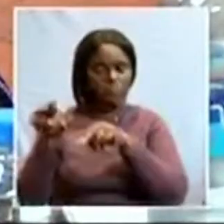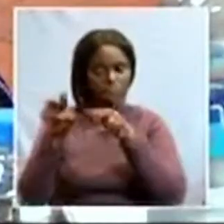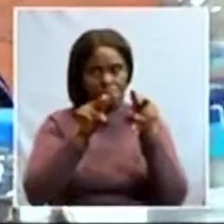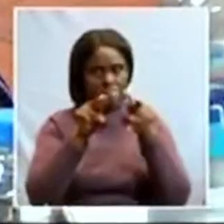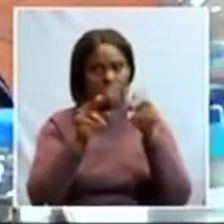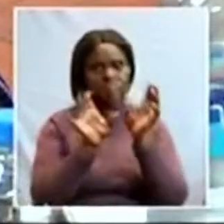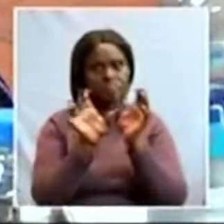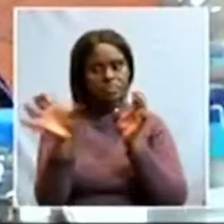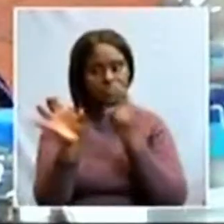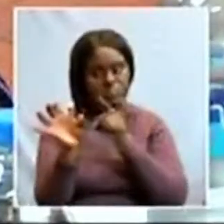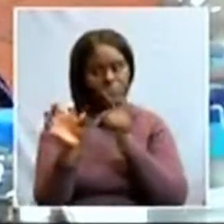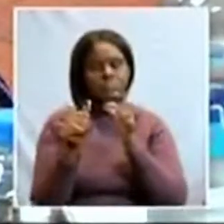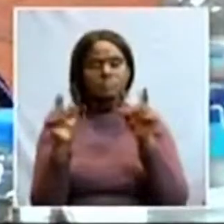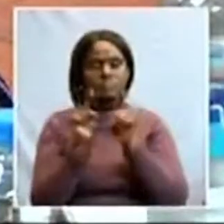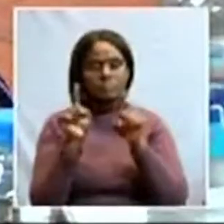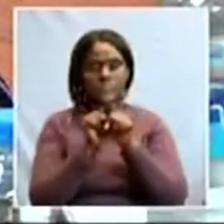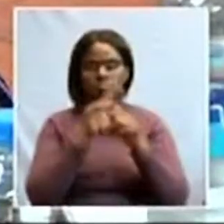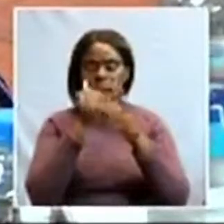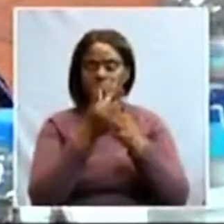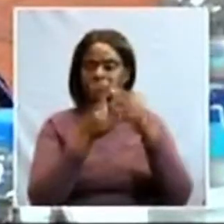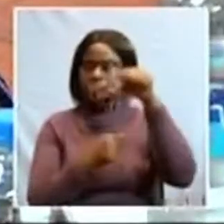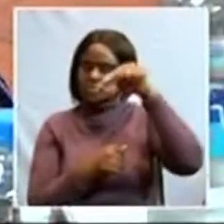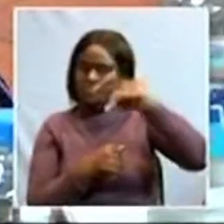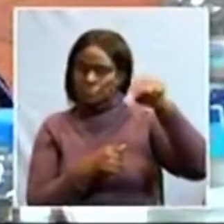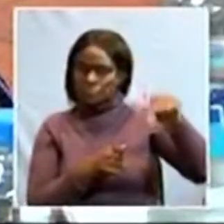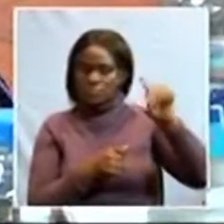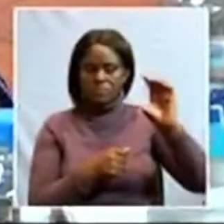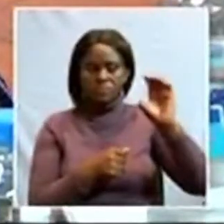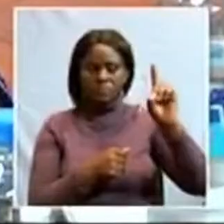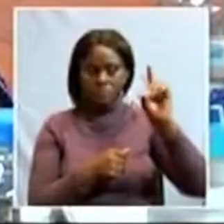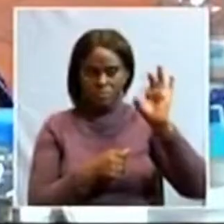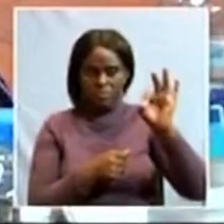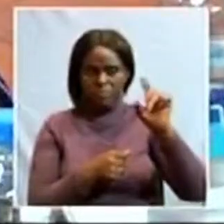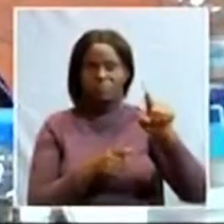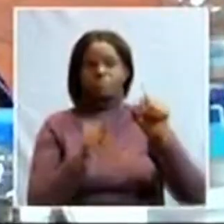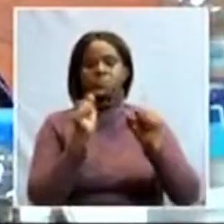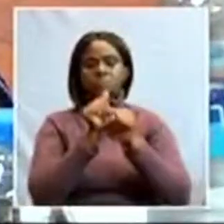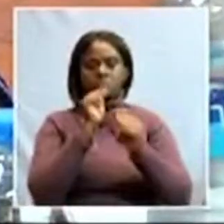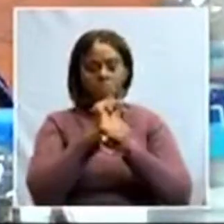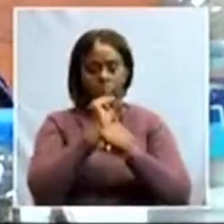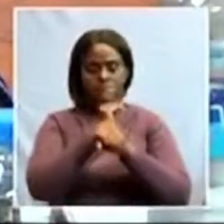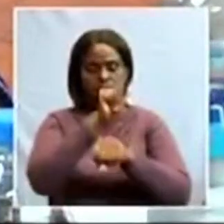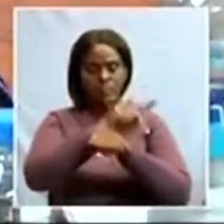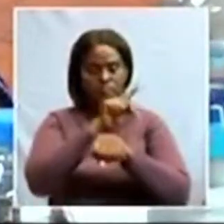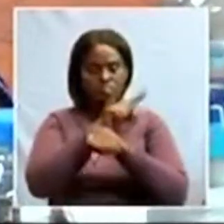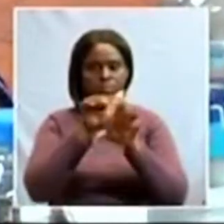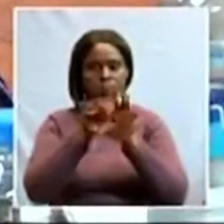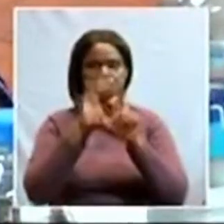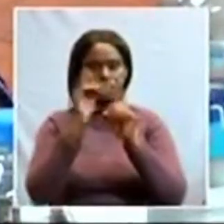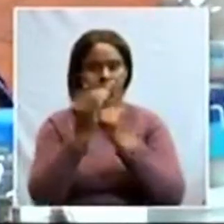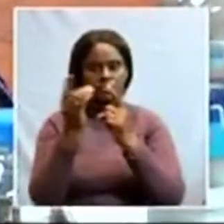section, quantification of CDF and operation projects in the district, we